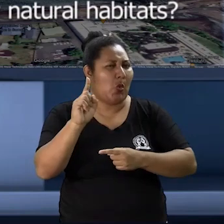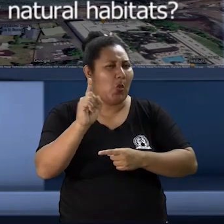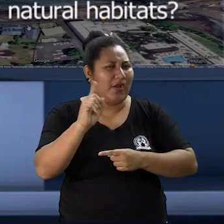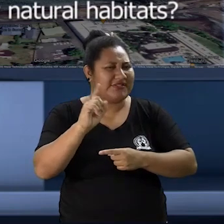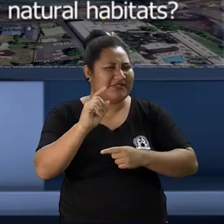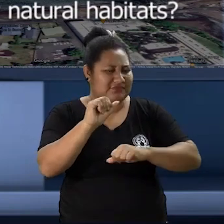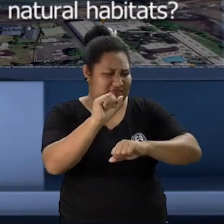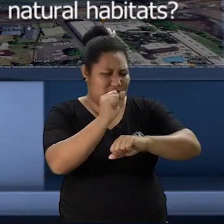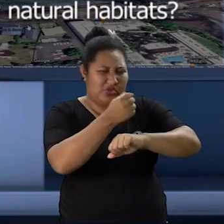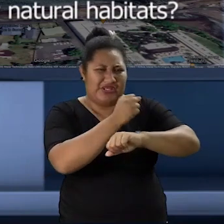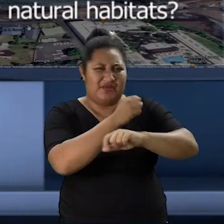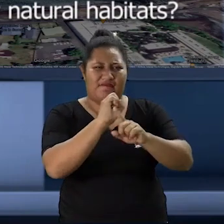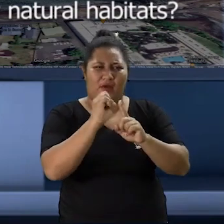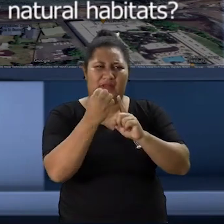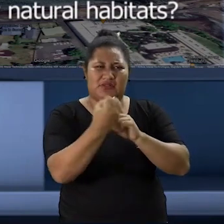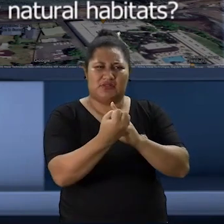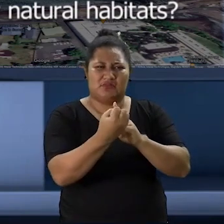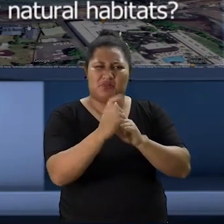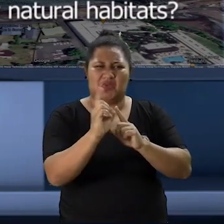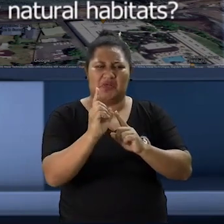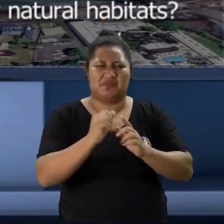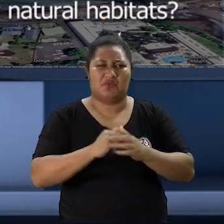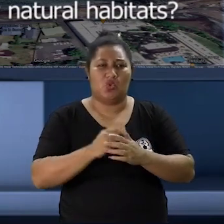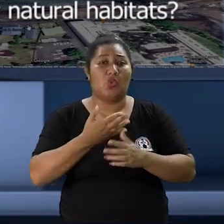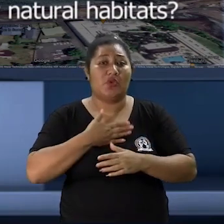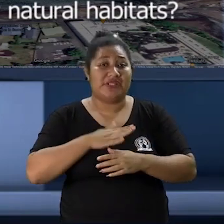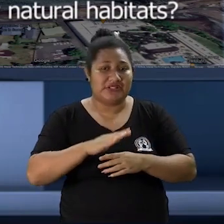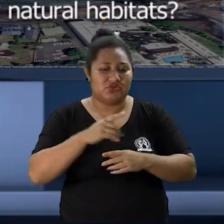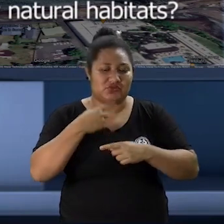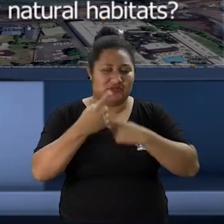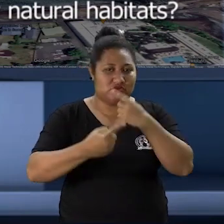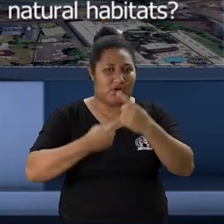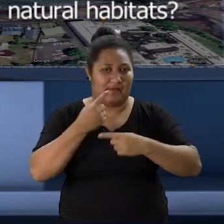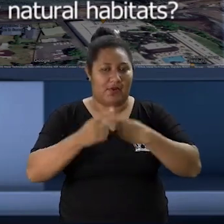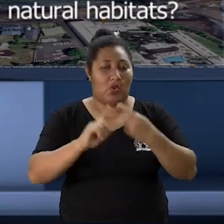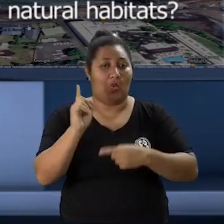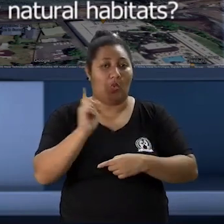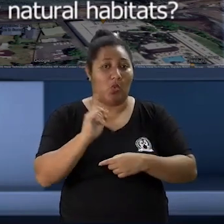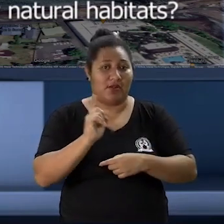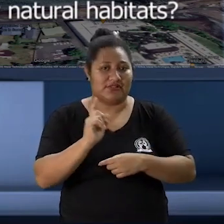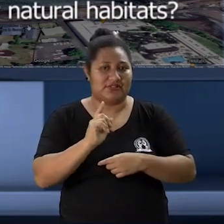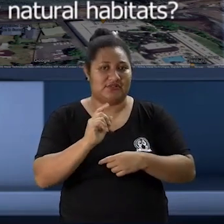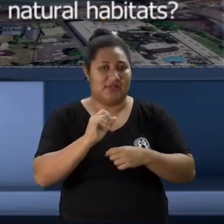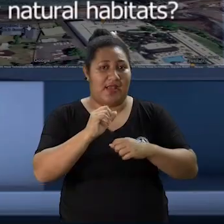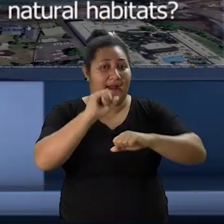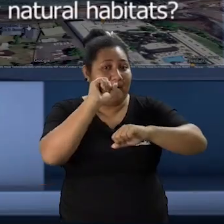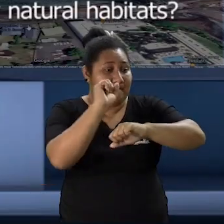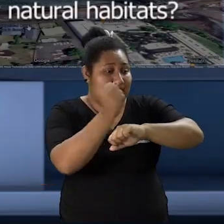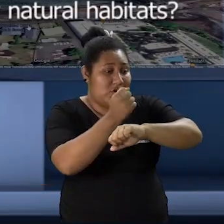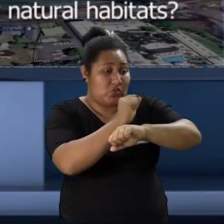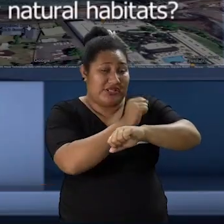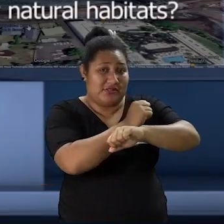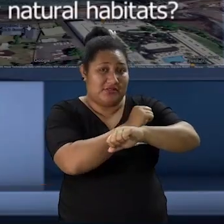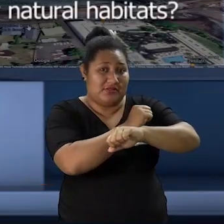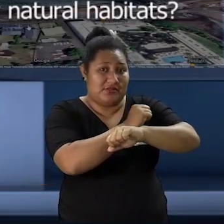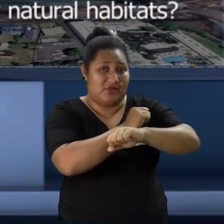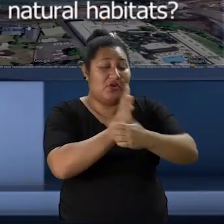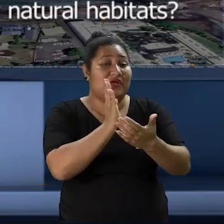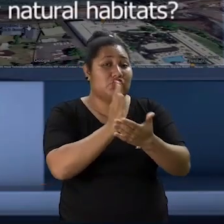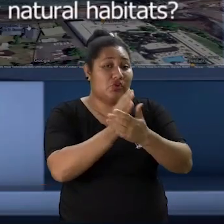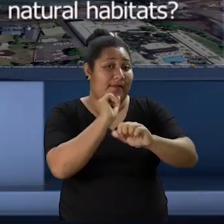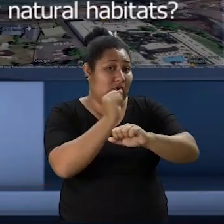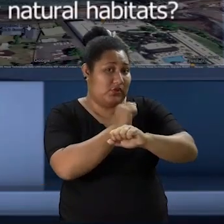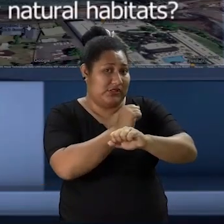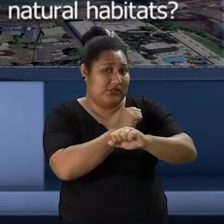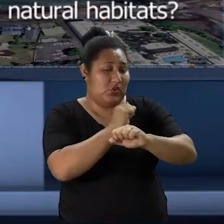environment is. We need to describe what a marine or an inshore marine environment